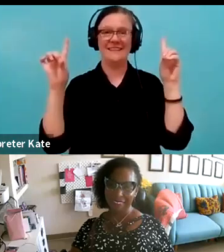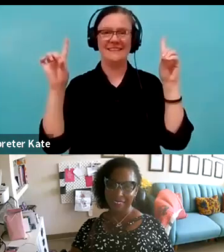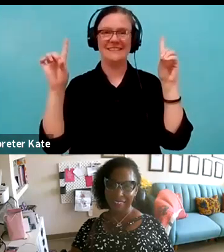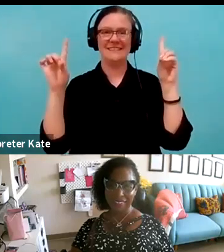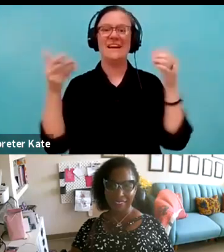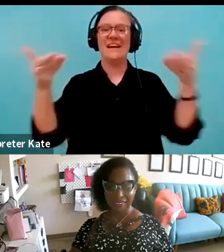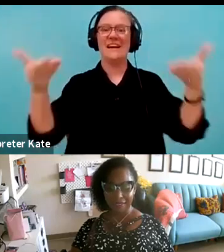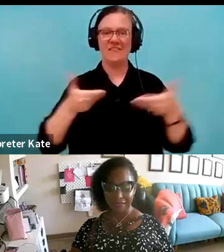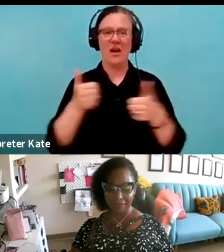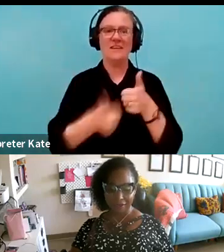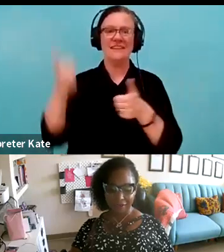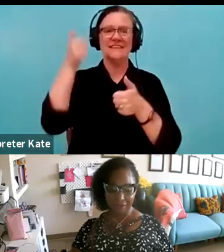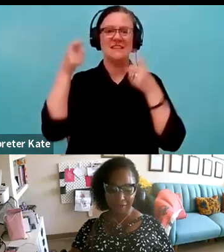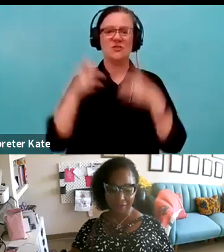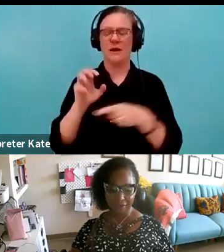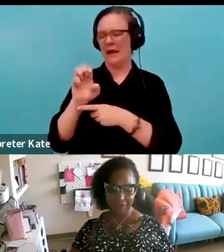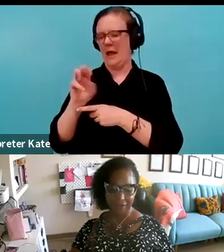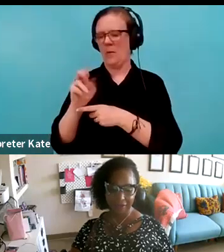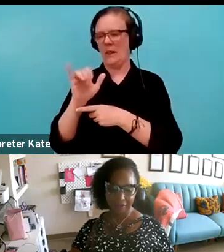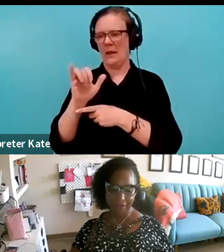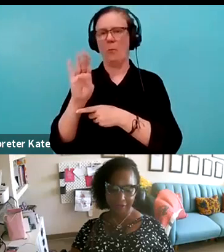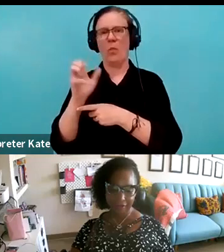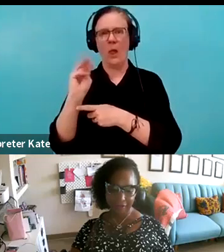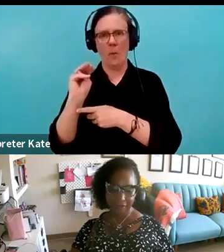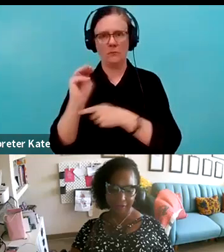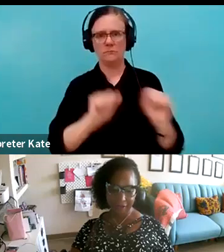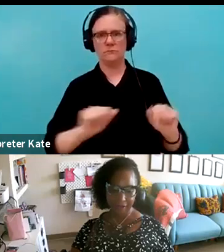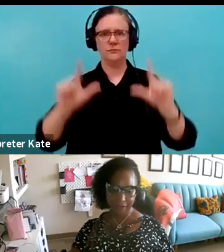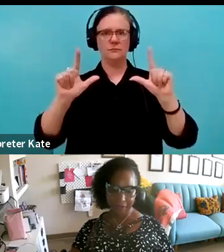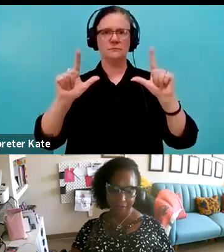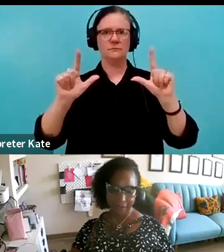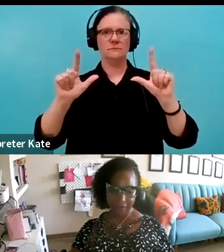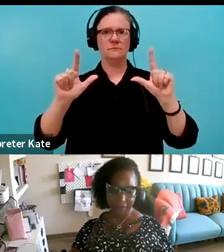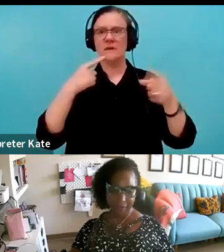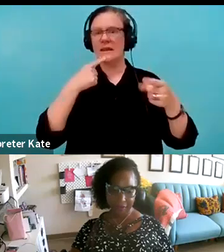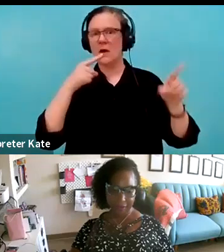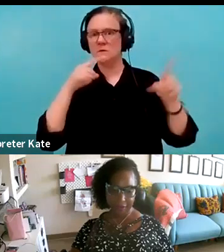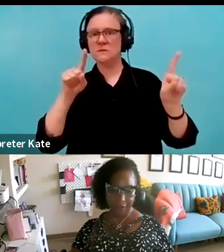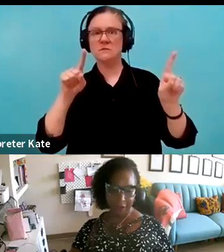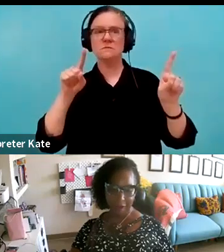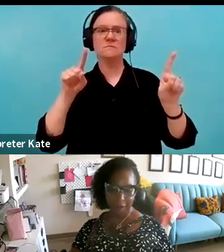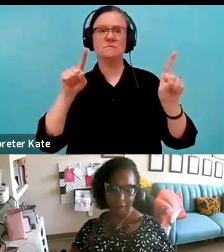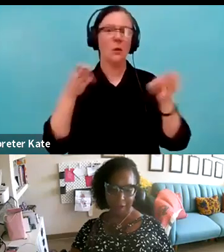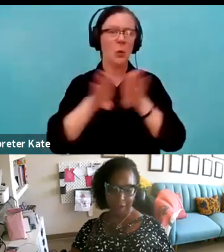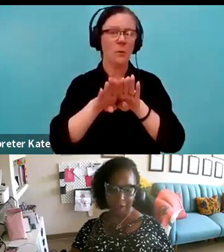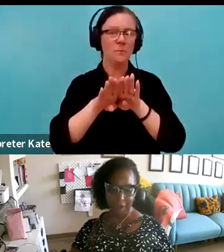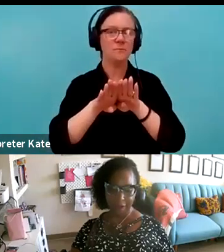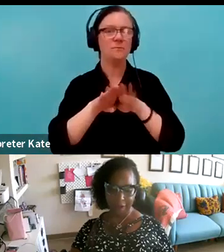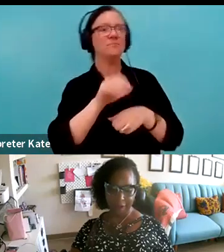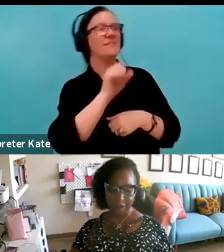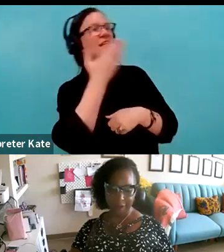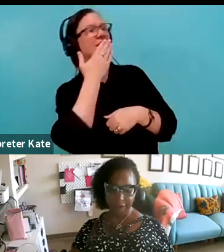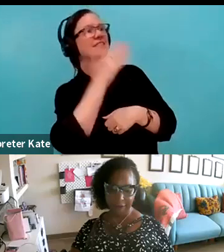invite our Executive Director, Emily Blum, to come up, make some exciting announcements, and close out. Yeah, thank you,